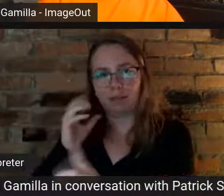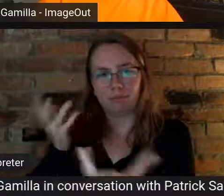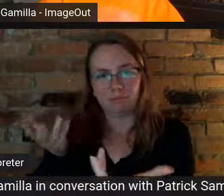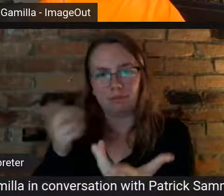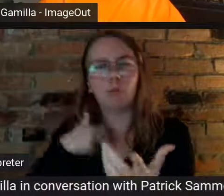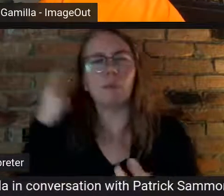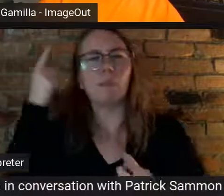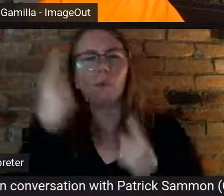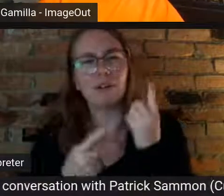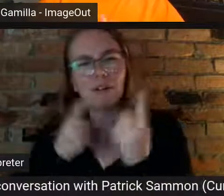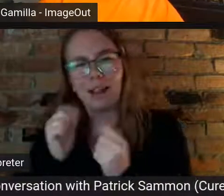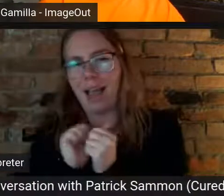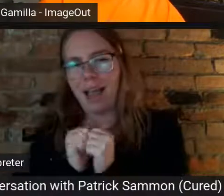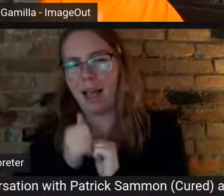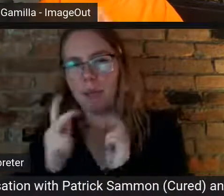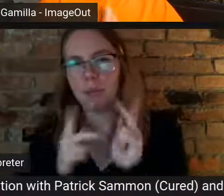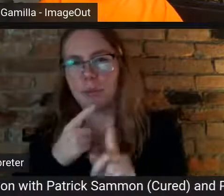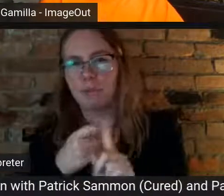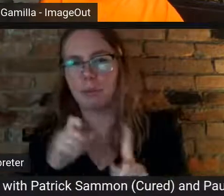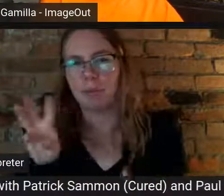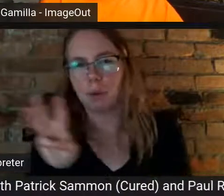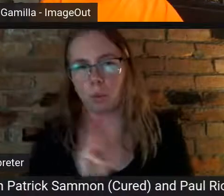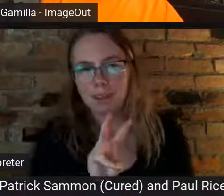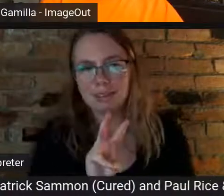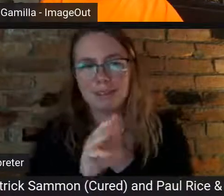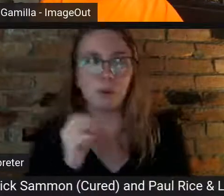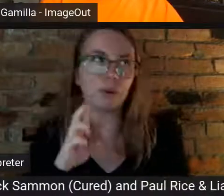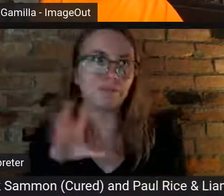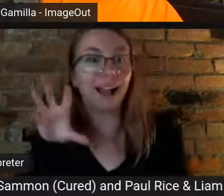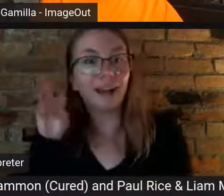how can people from the West or from the outside help?